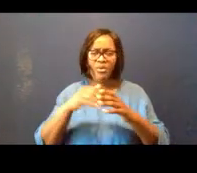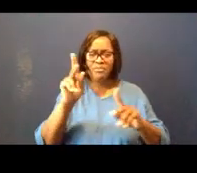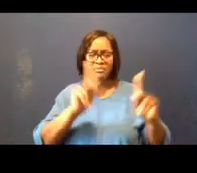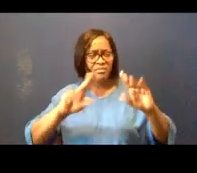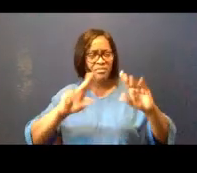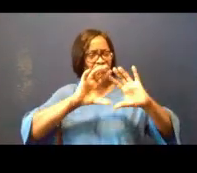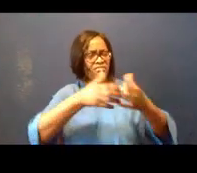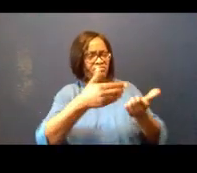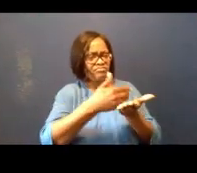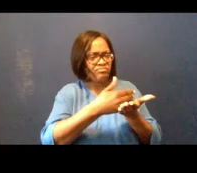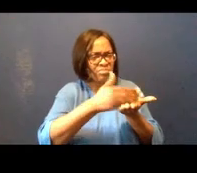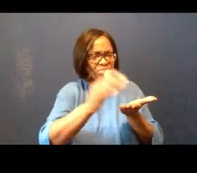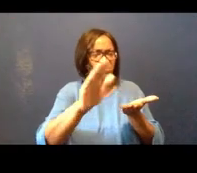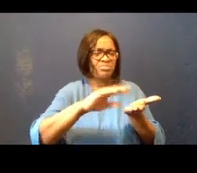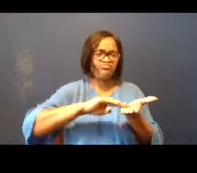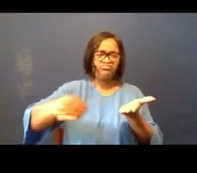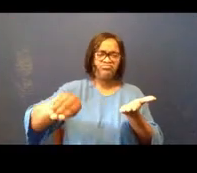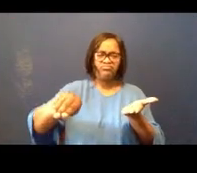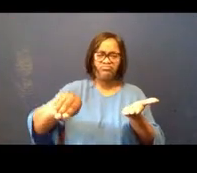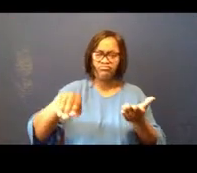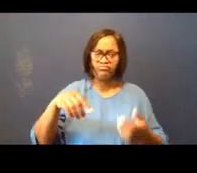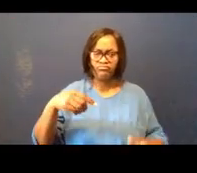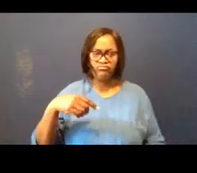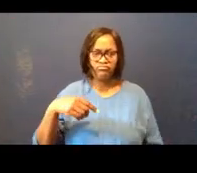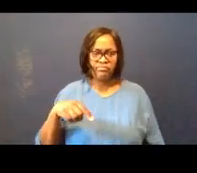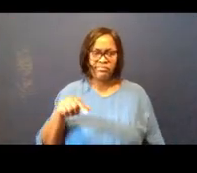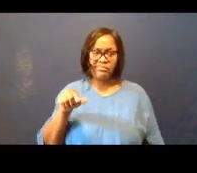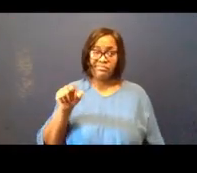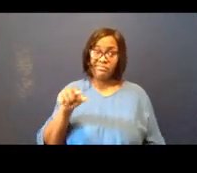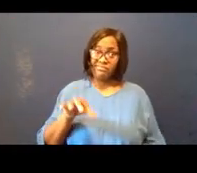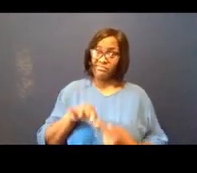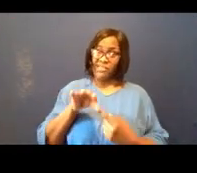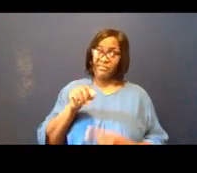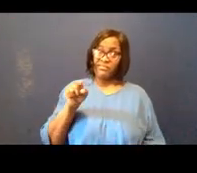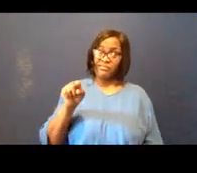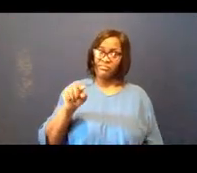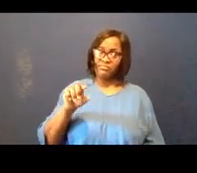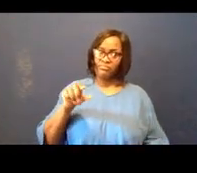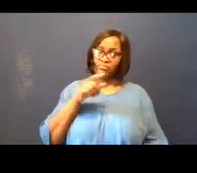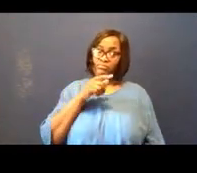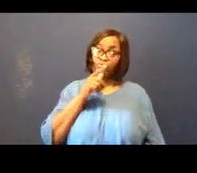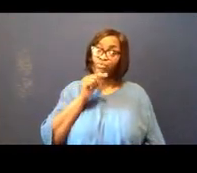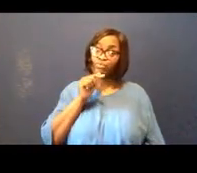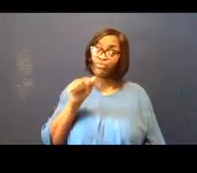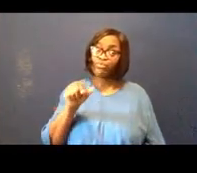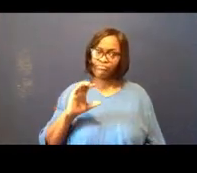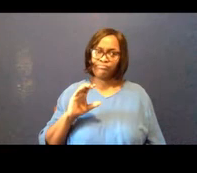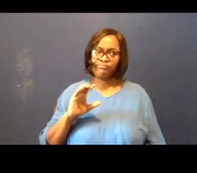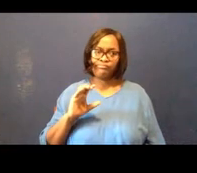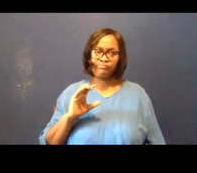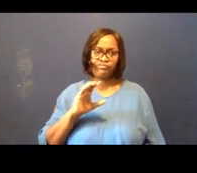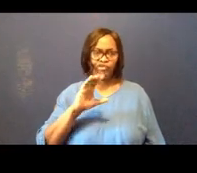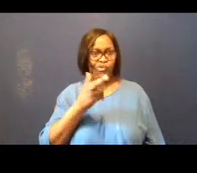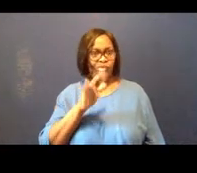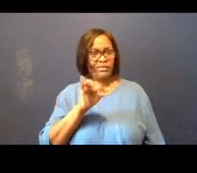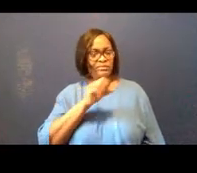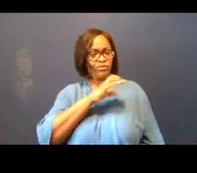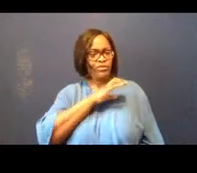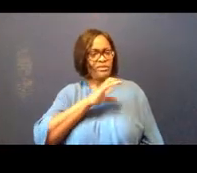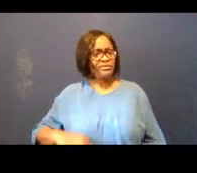It's interesting how society can just outright